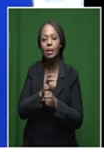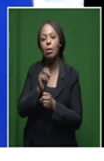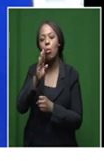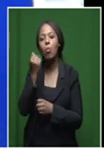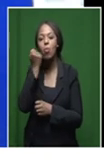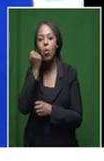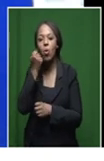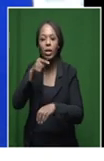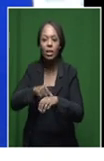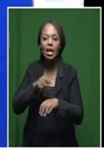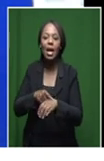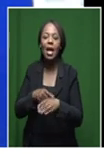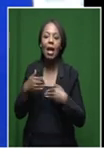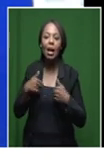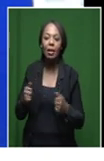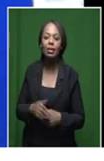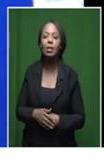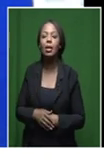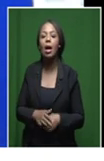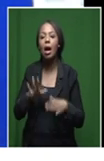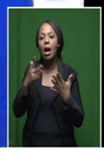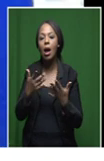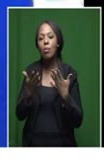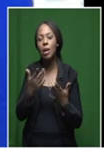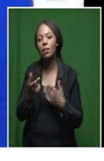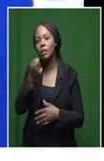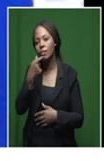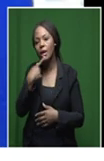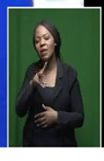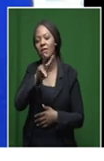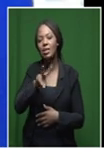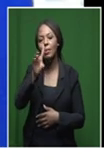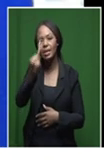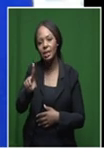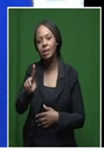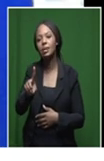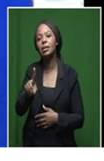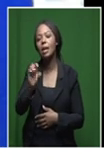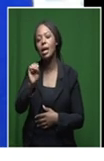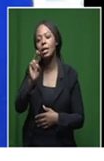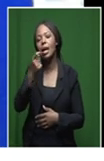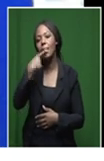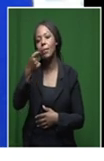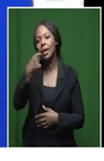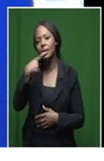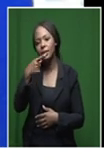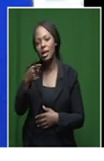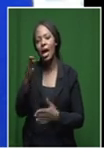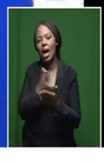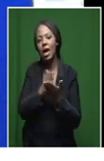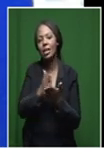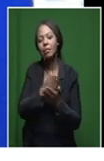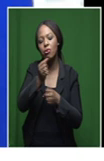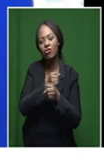then to treat it, obviously, if you're deficient in calcium and vitamin D, you'd supplement that. And then there are certain medications that we